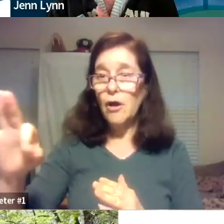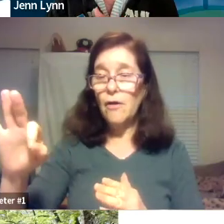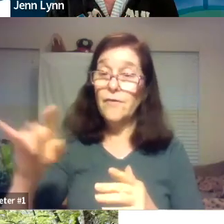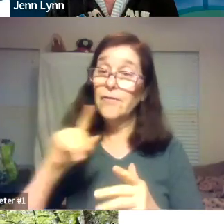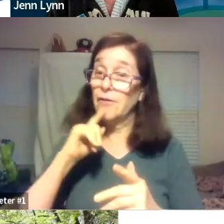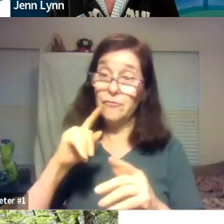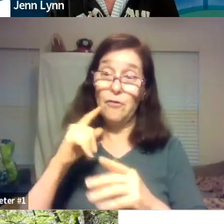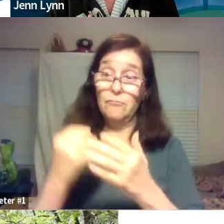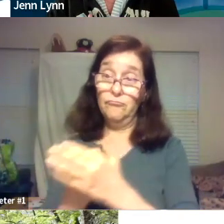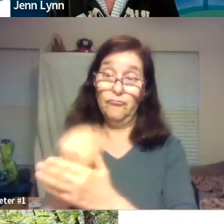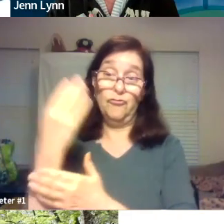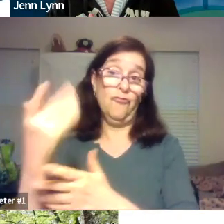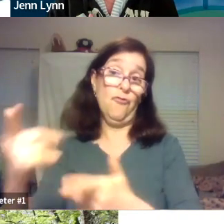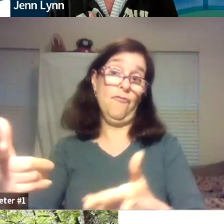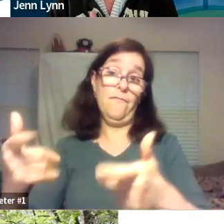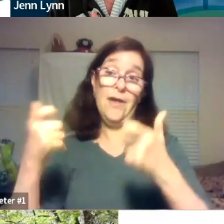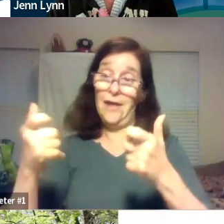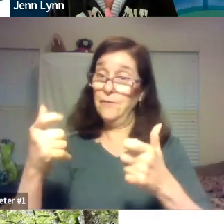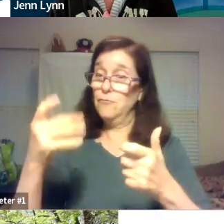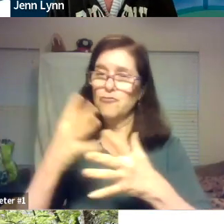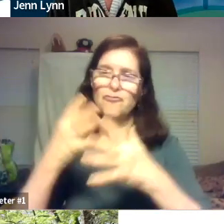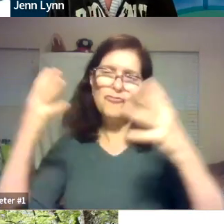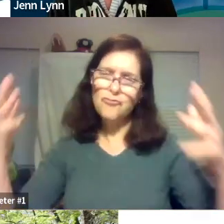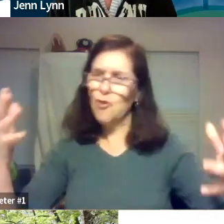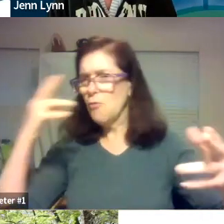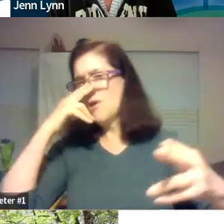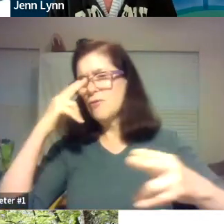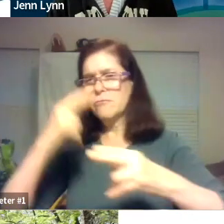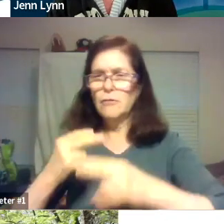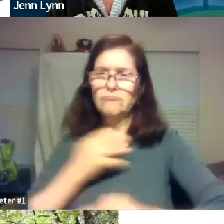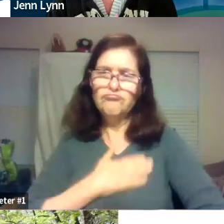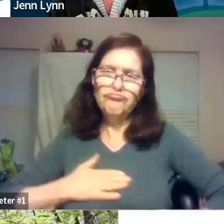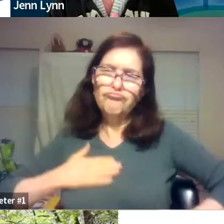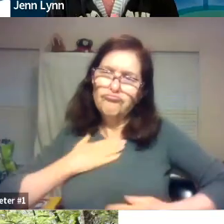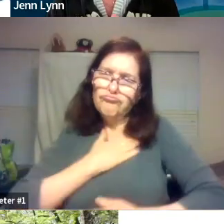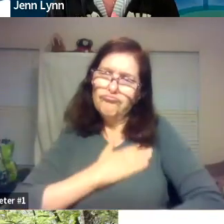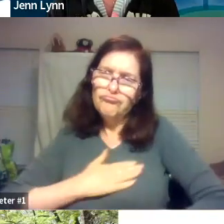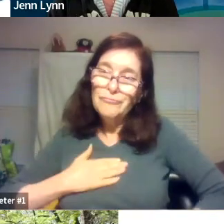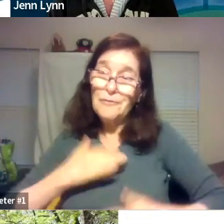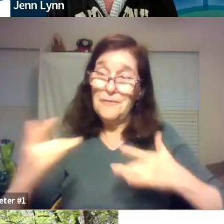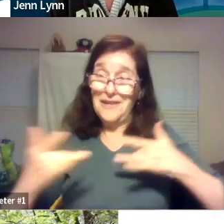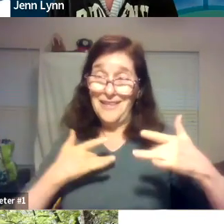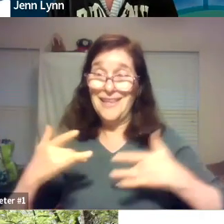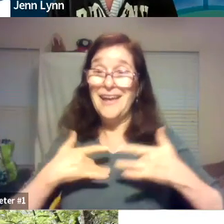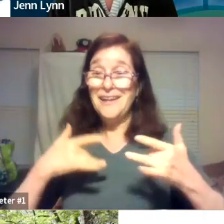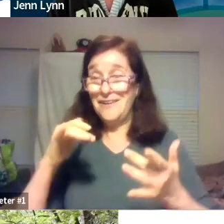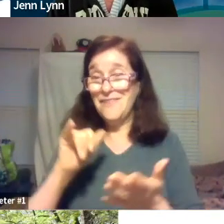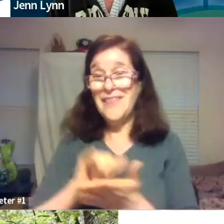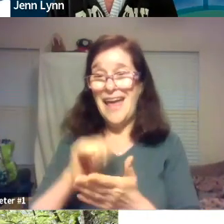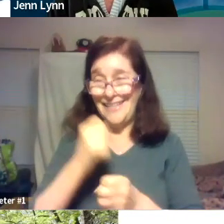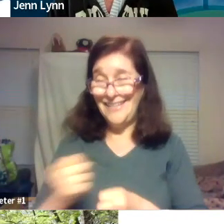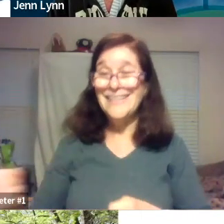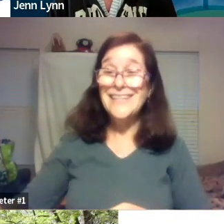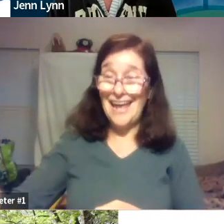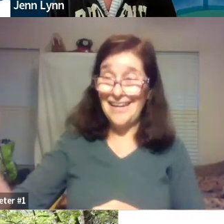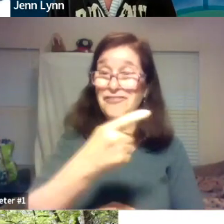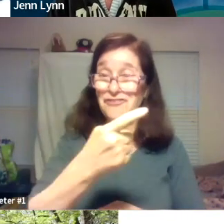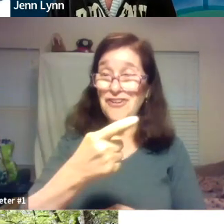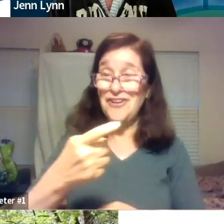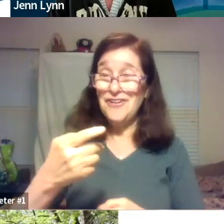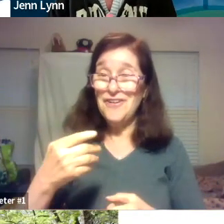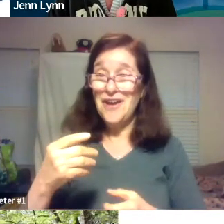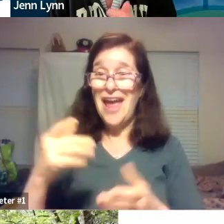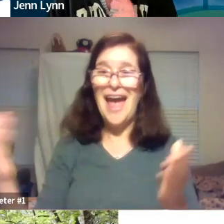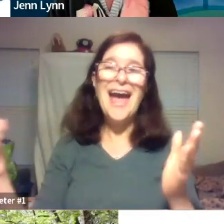very quickly. I think it was a blast this year, and we're looking forward to that coming next year. Again,